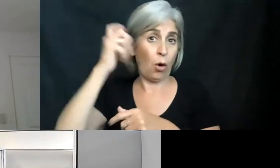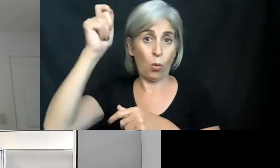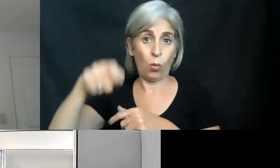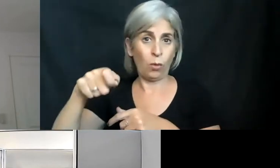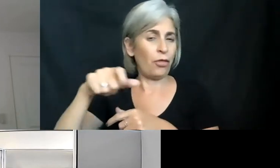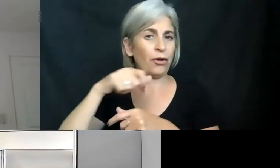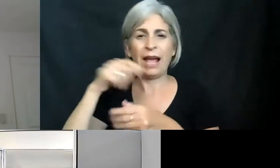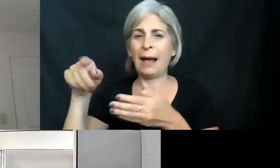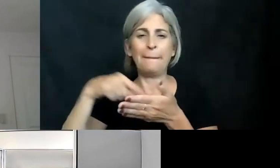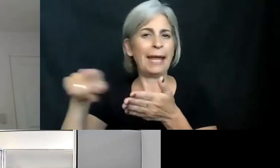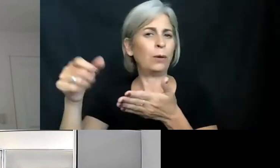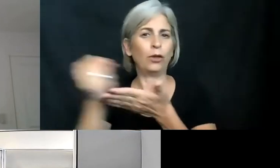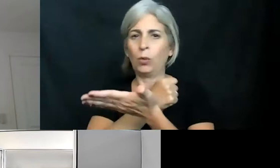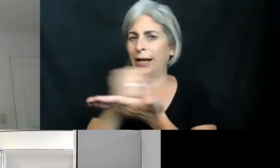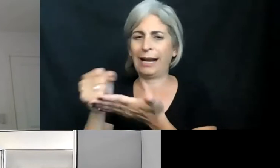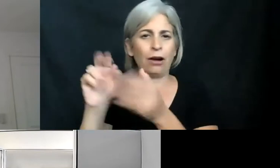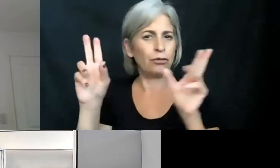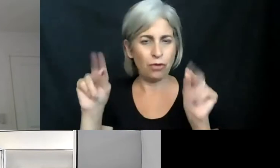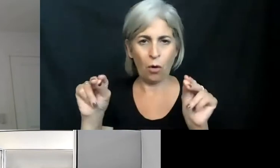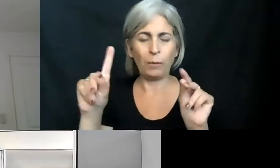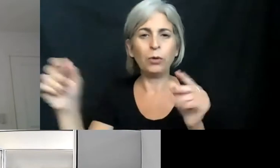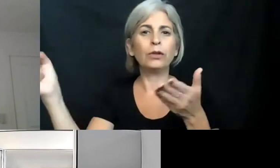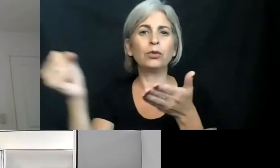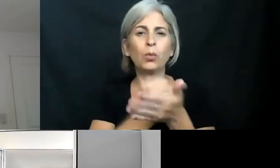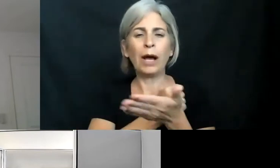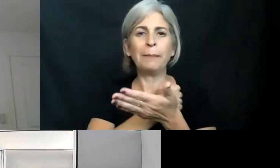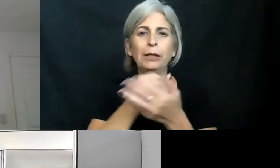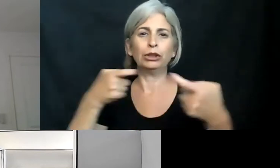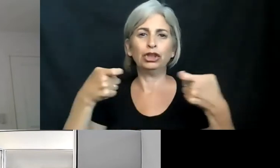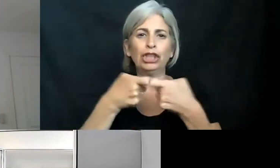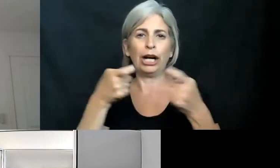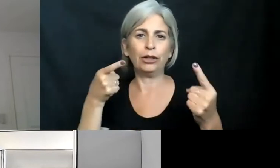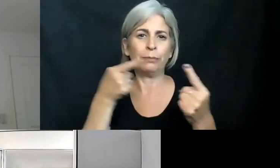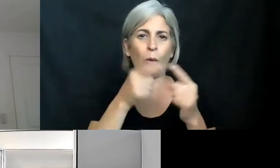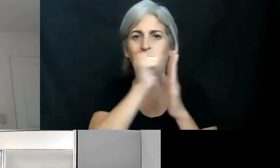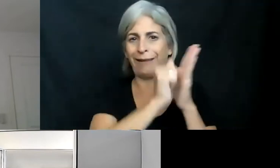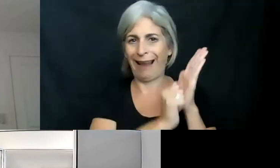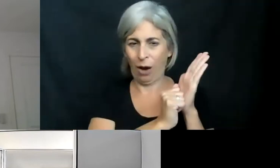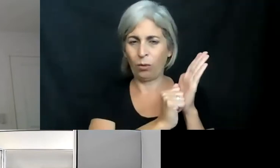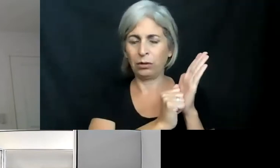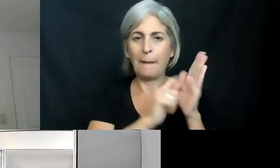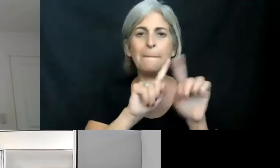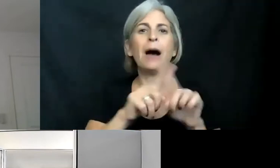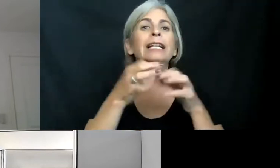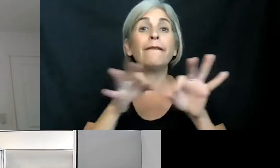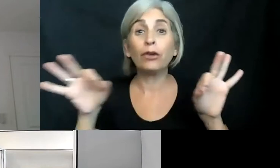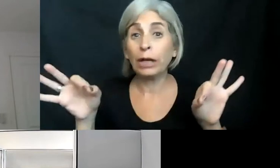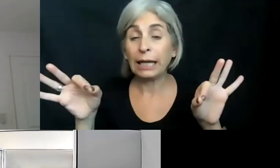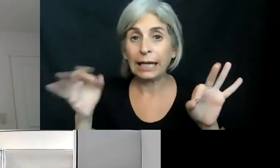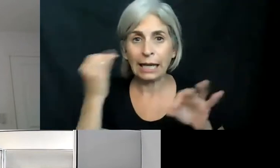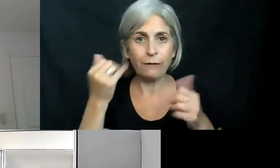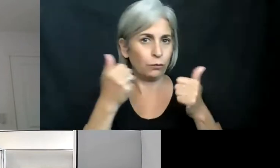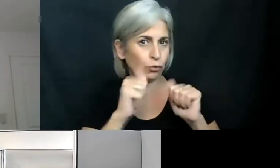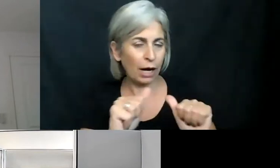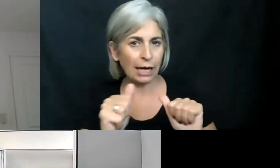paying with a credit card. They are just, you have to swipe your charge point account. If you ever try them, anyone, and have